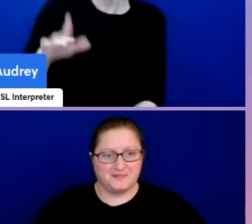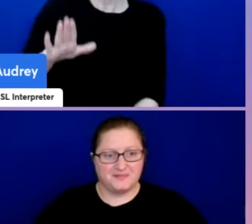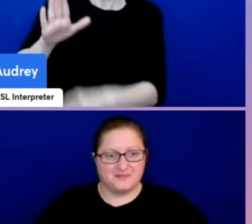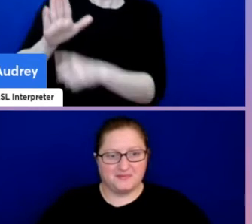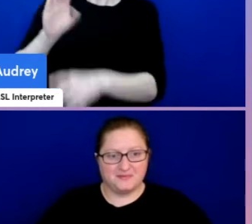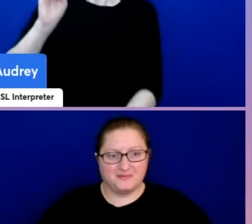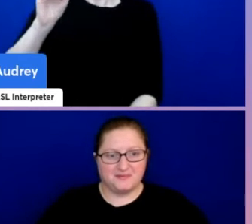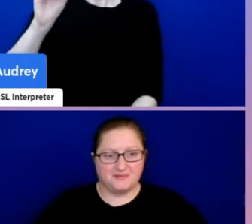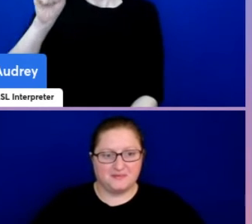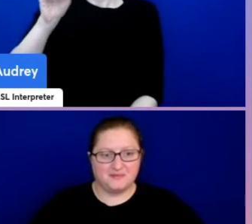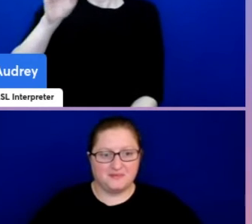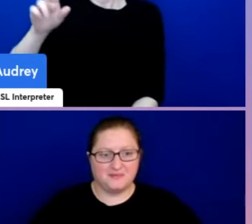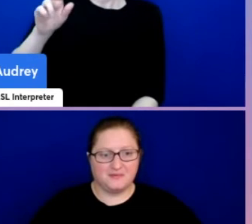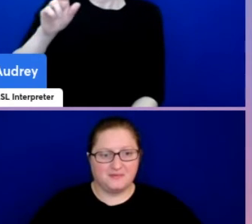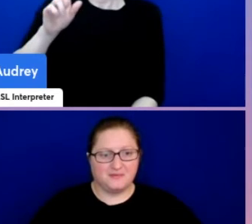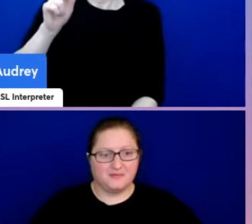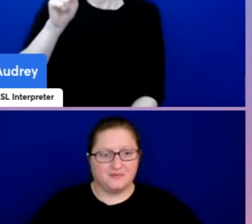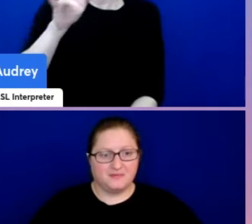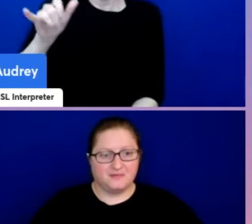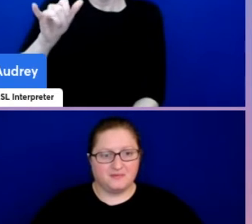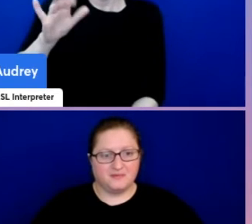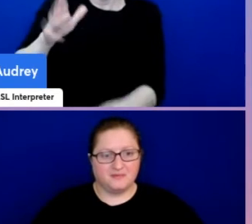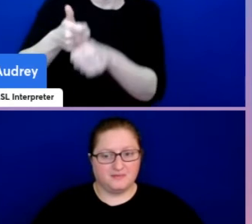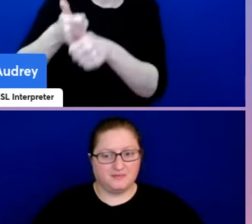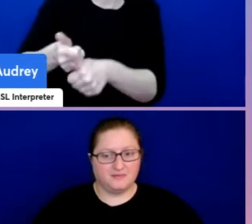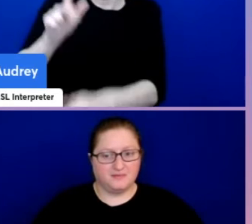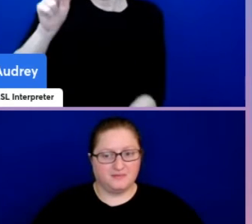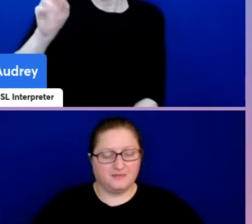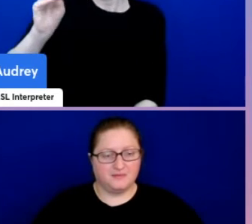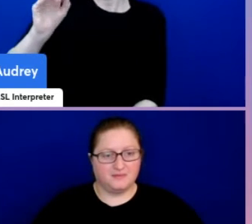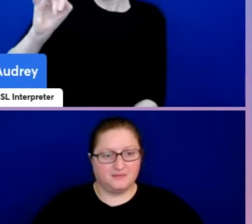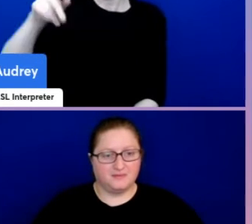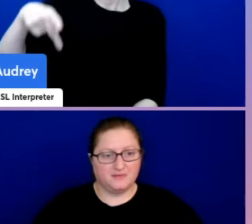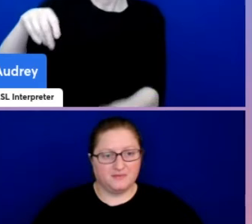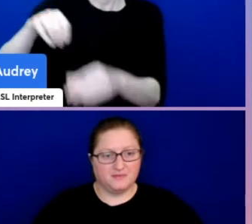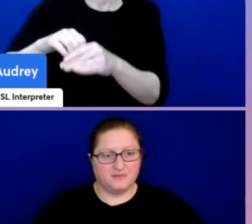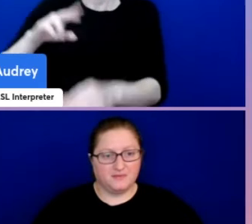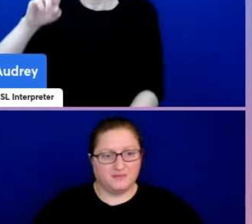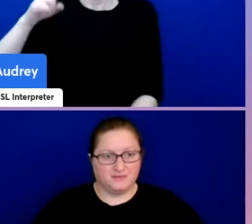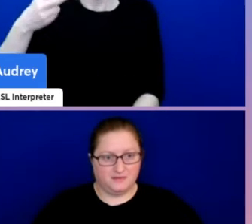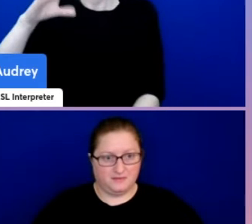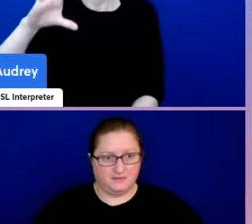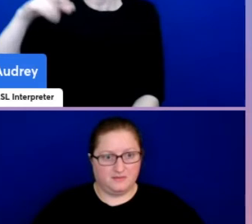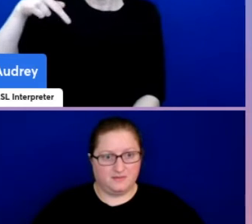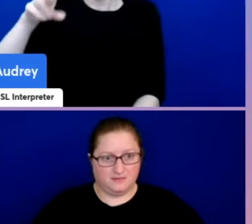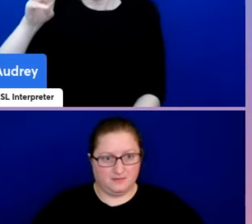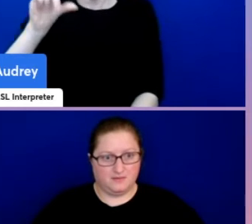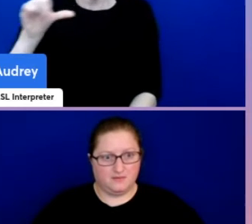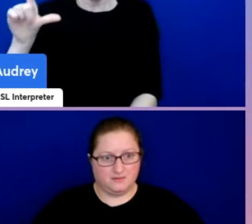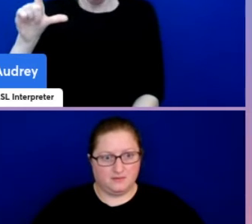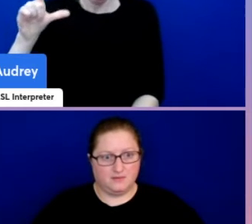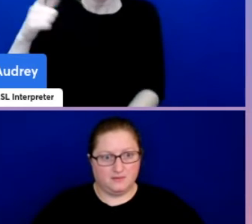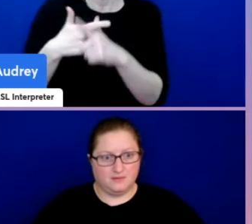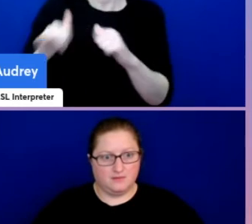come from KMIP in HCP Vault, and then encrypt the key and store in